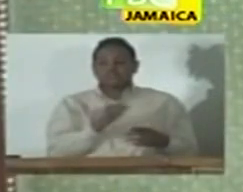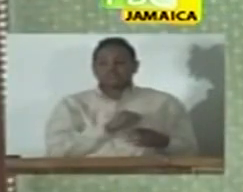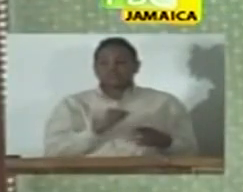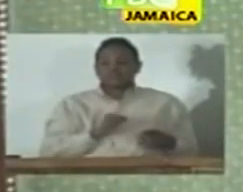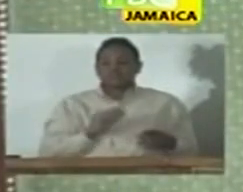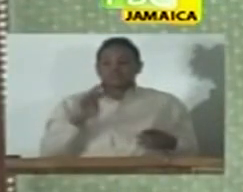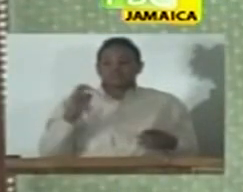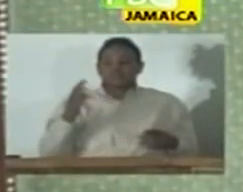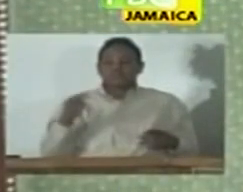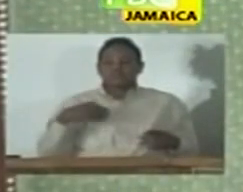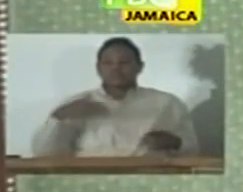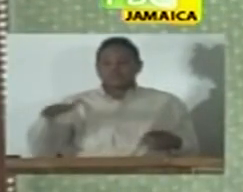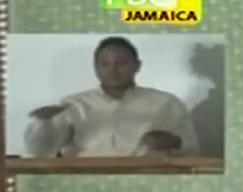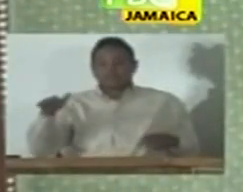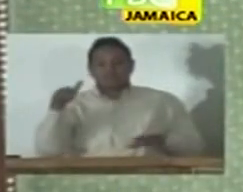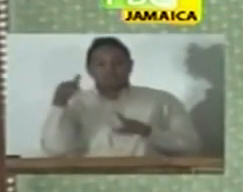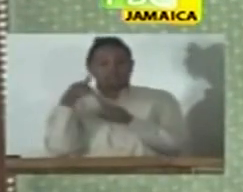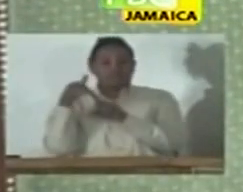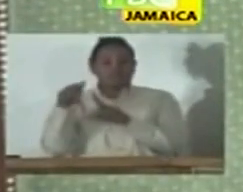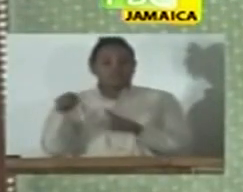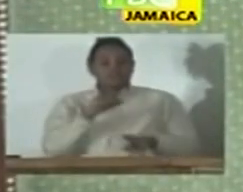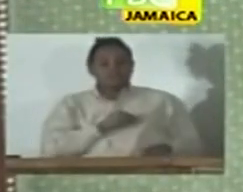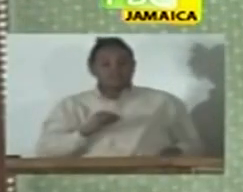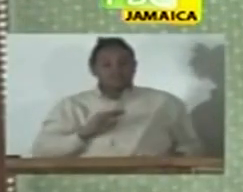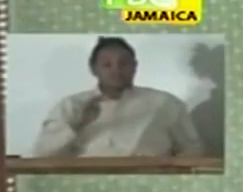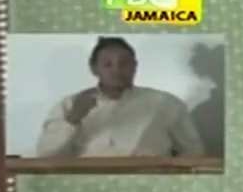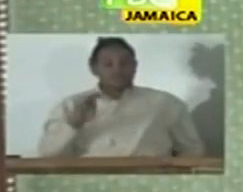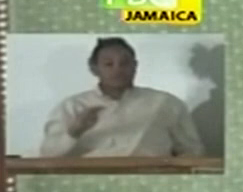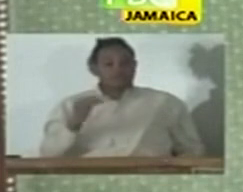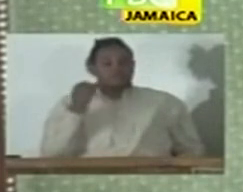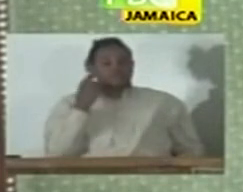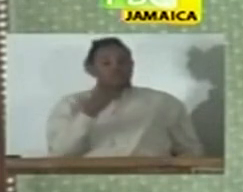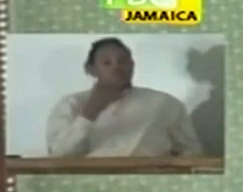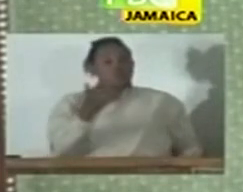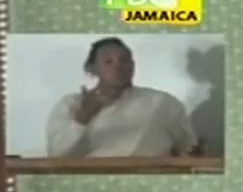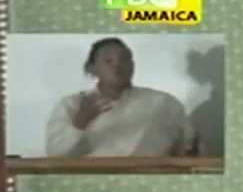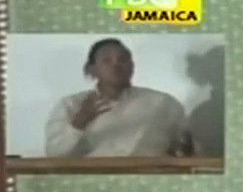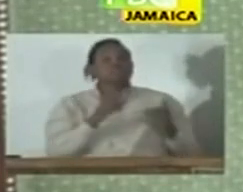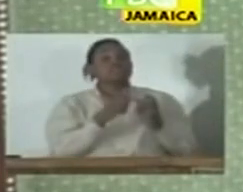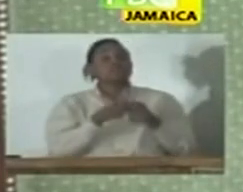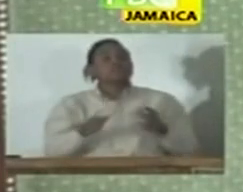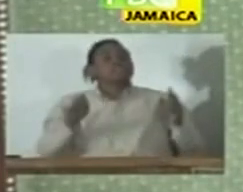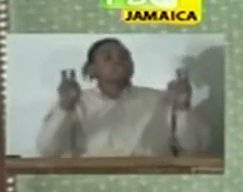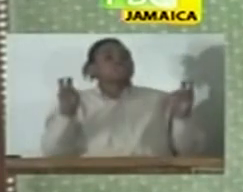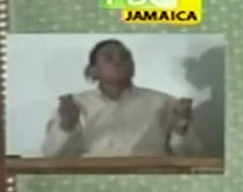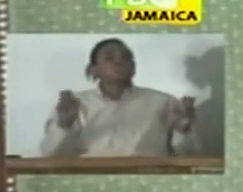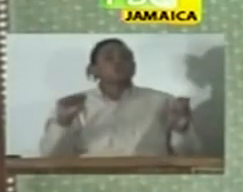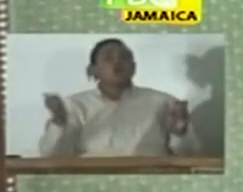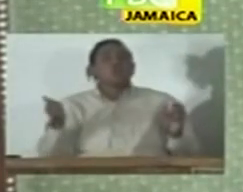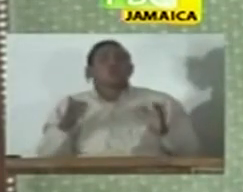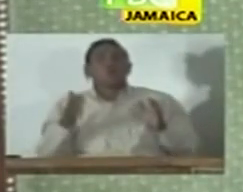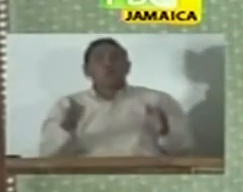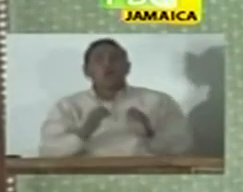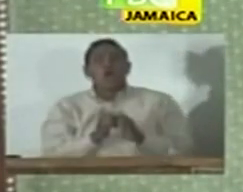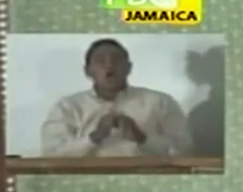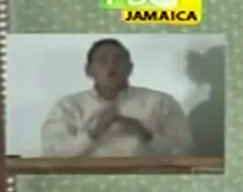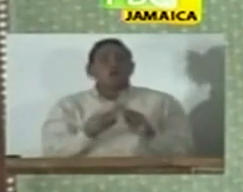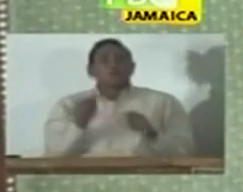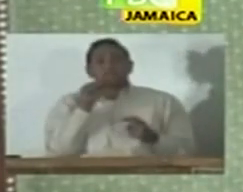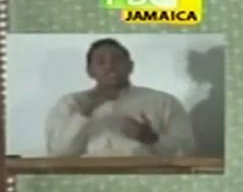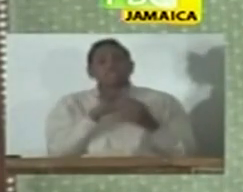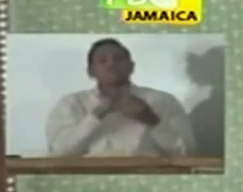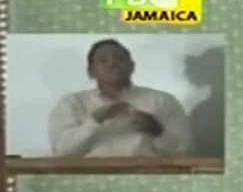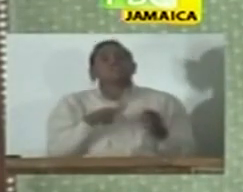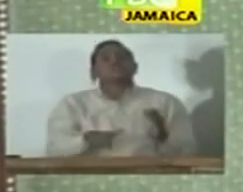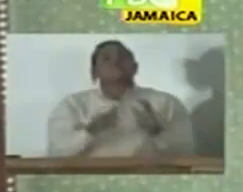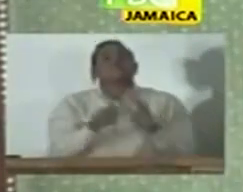not recognizing you, Senator Brown. If you wish to deal with this issue, there are other ways to deal with it, but not in relation to